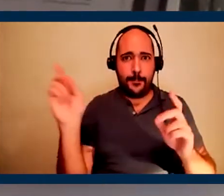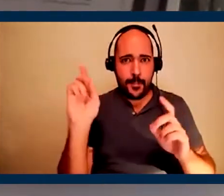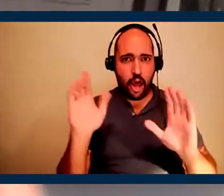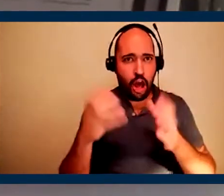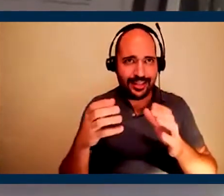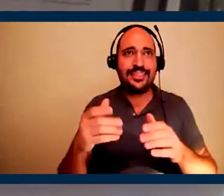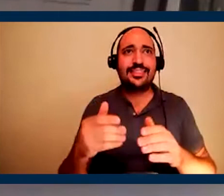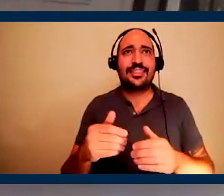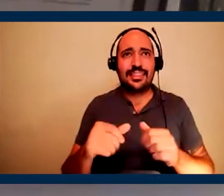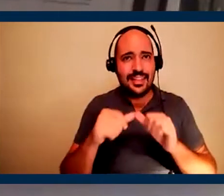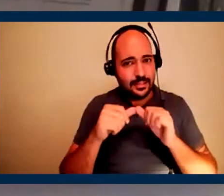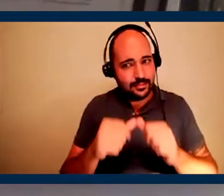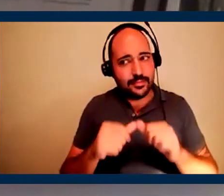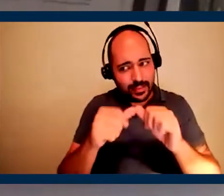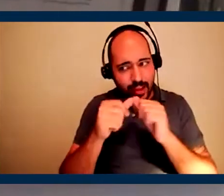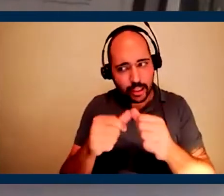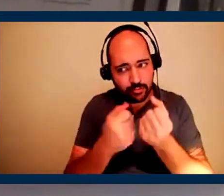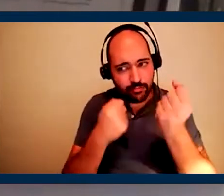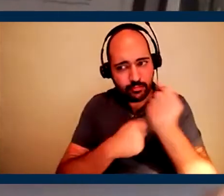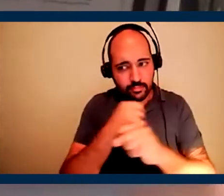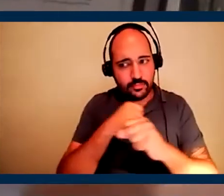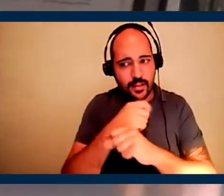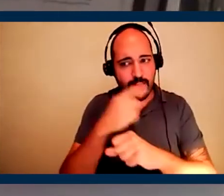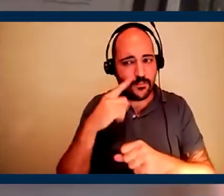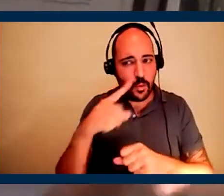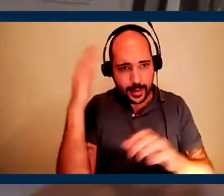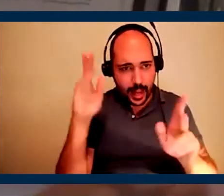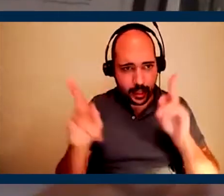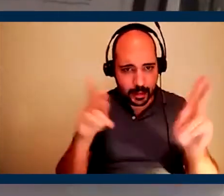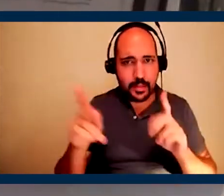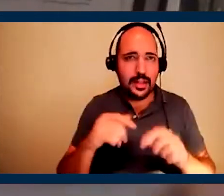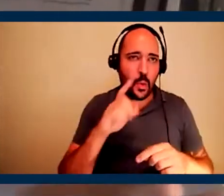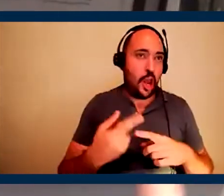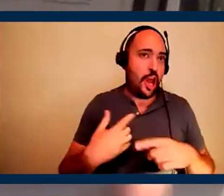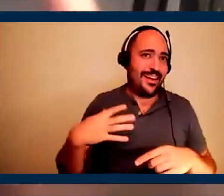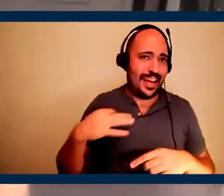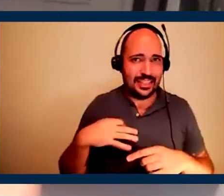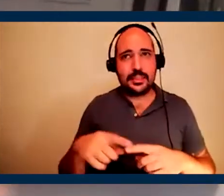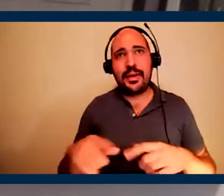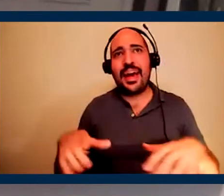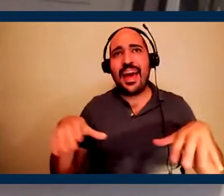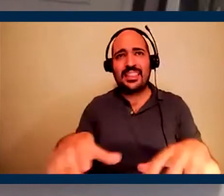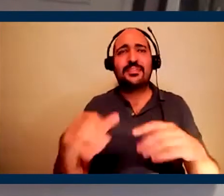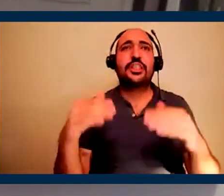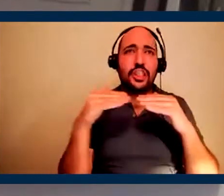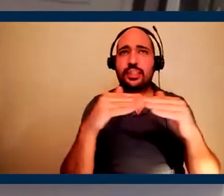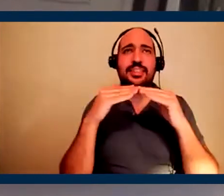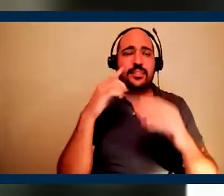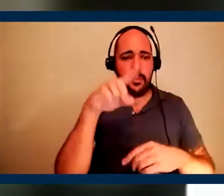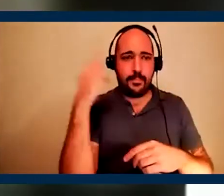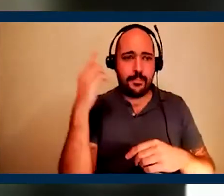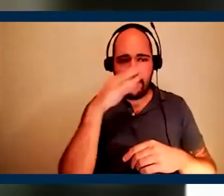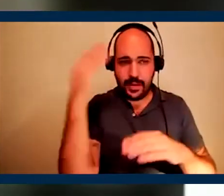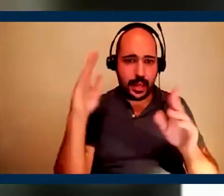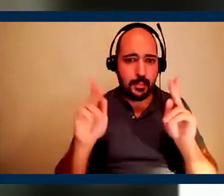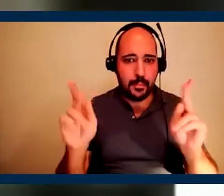great candidates and being, but being very active and helping to advance justice for Black people?